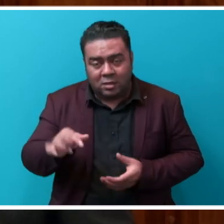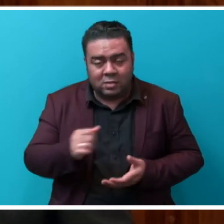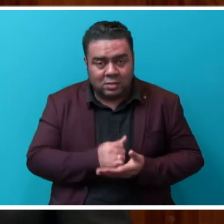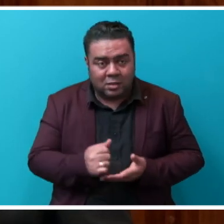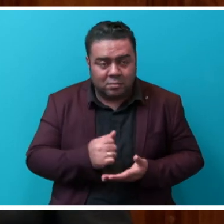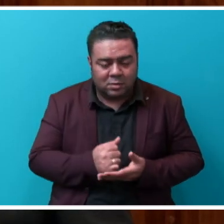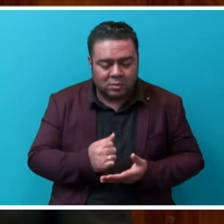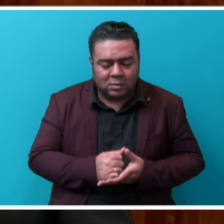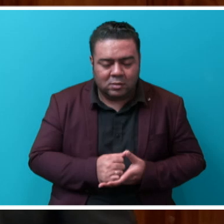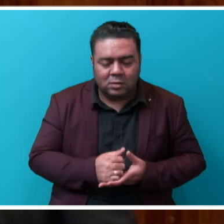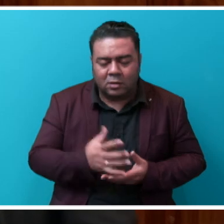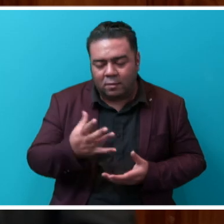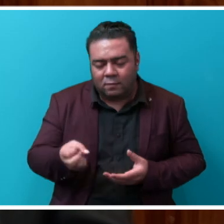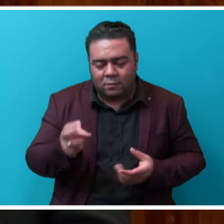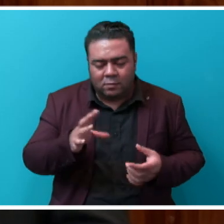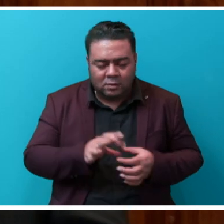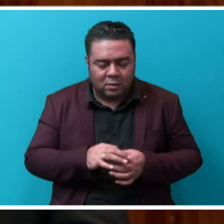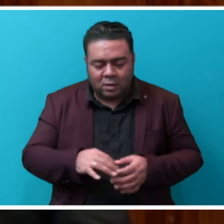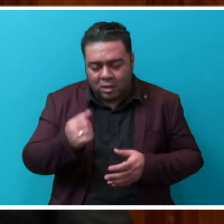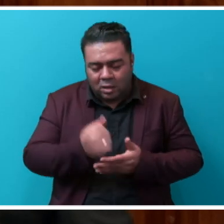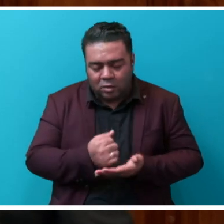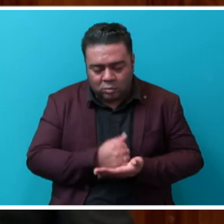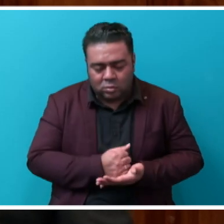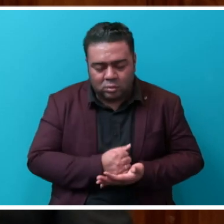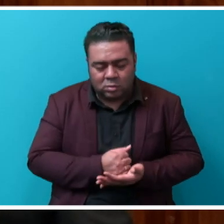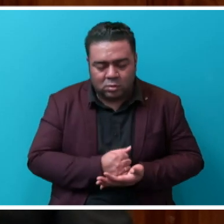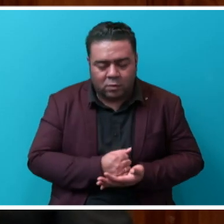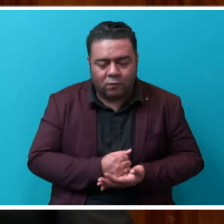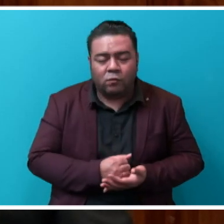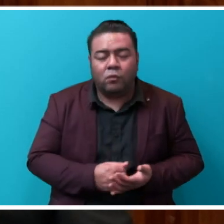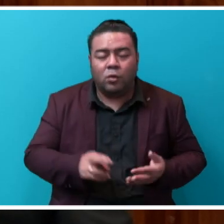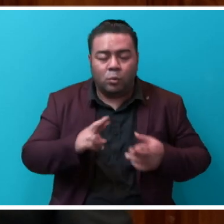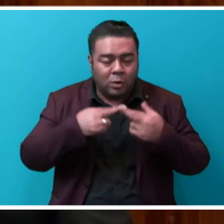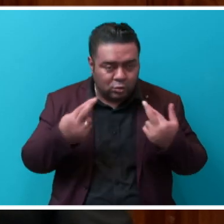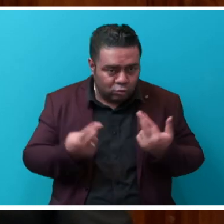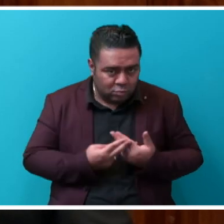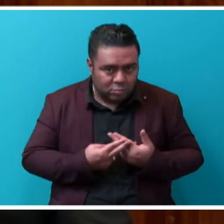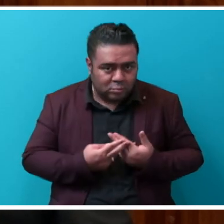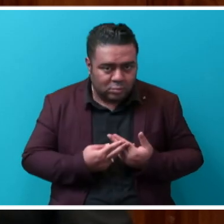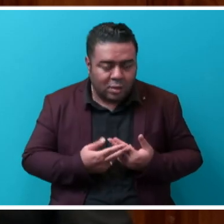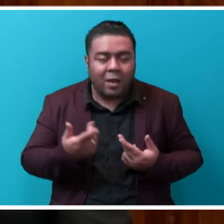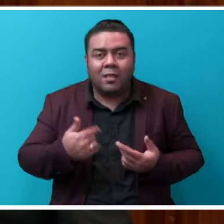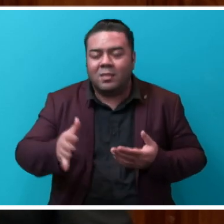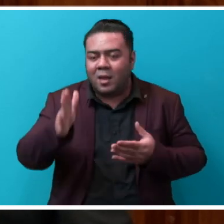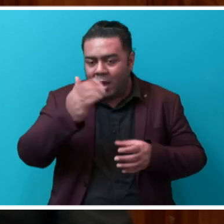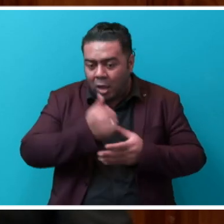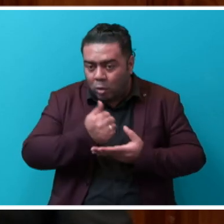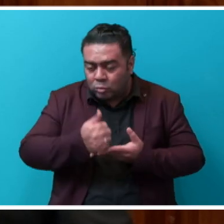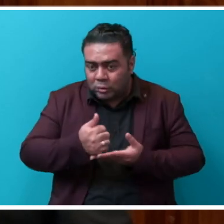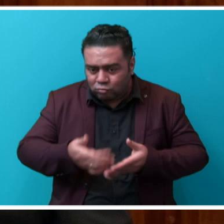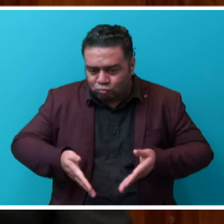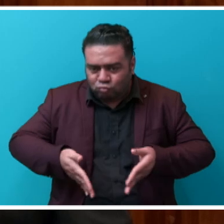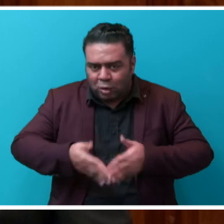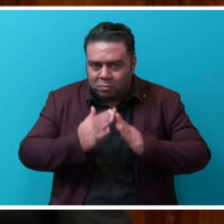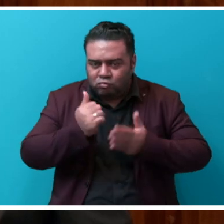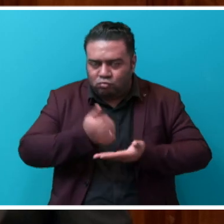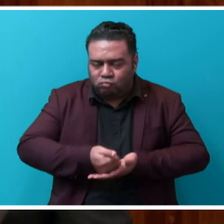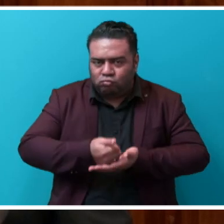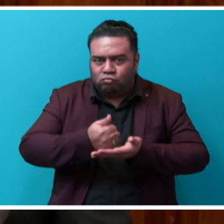yet account for the long-term impact of the relationships and the accounts established during this